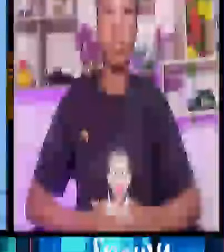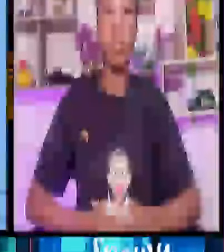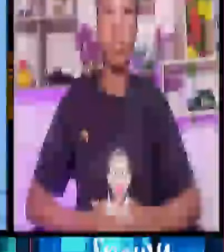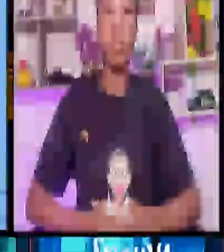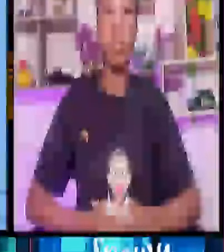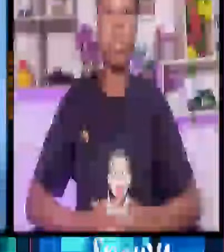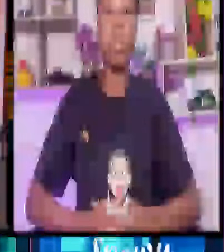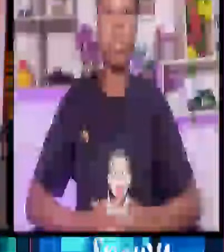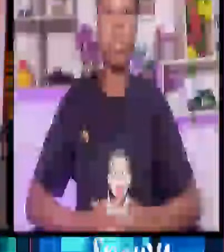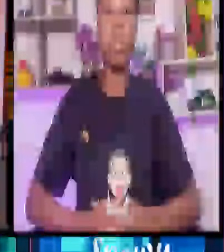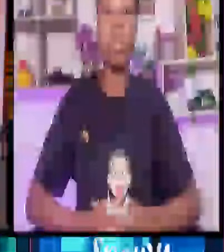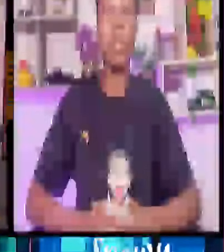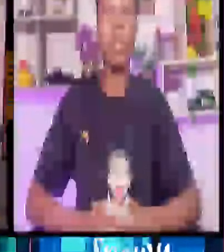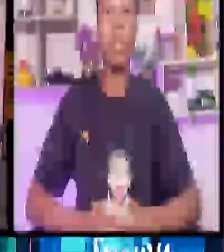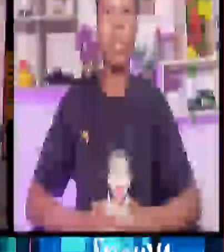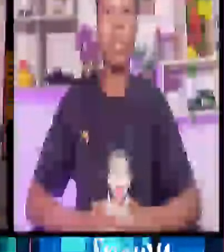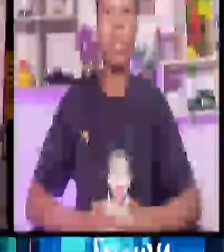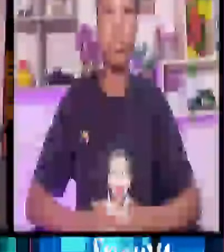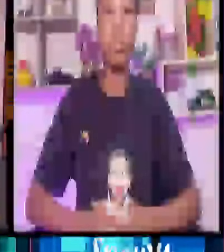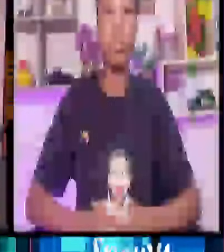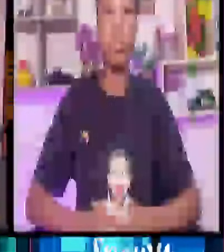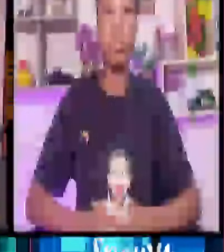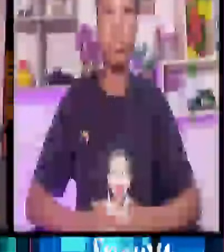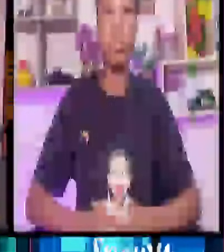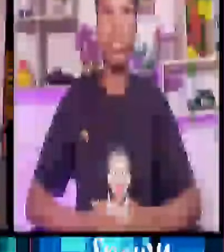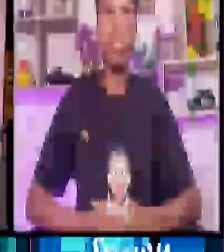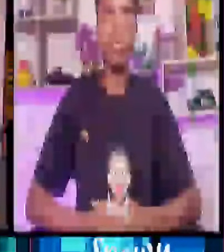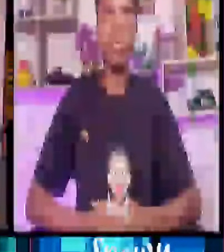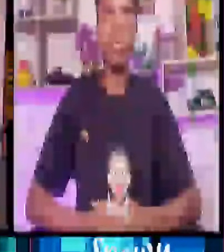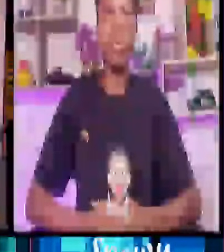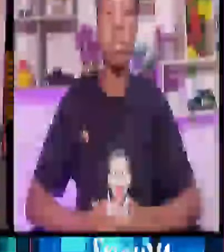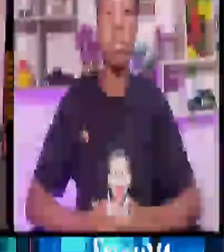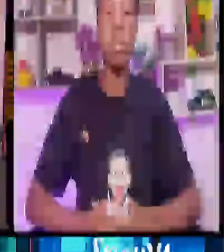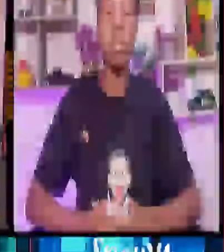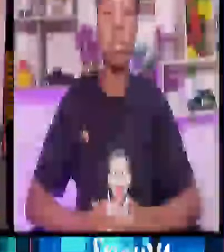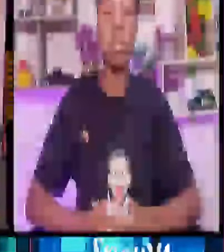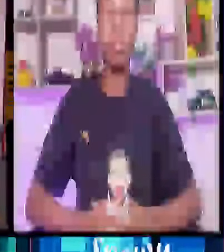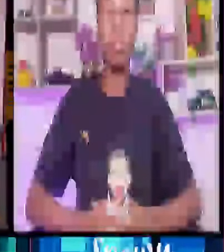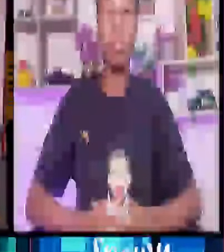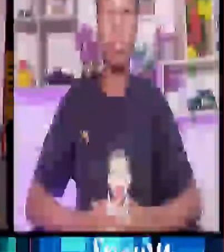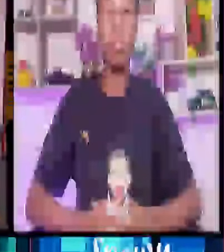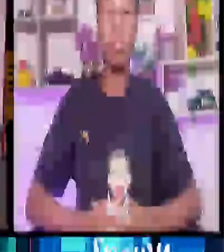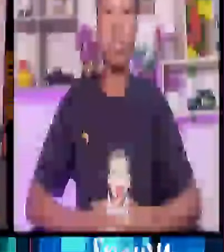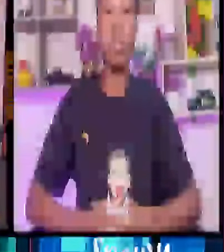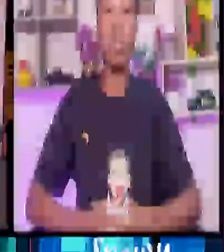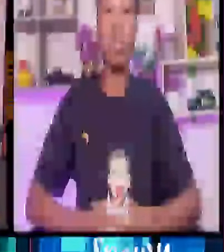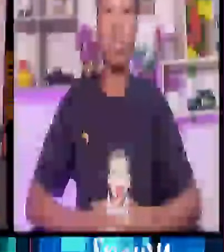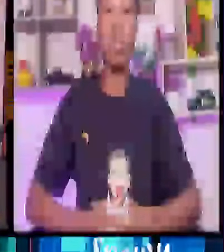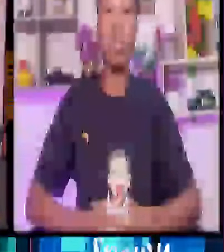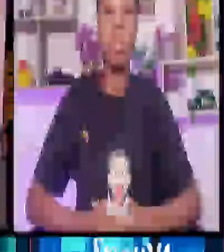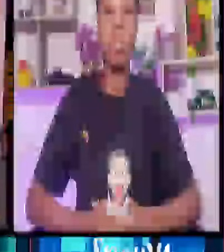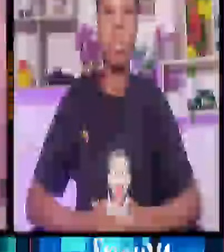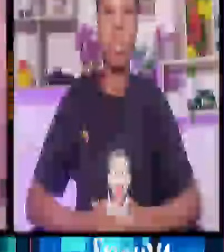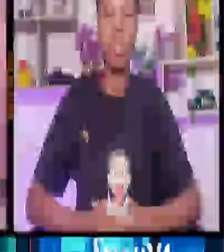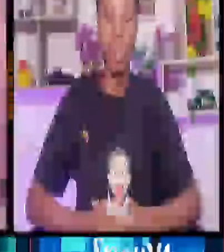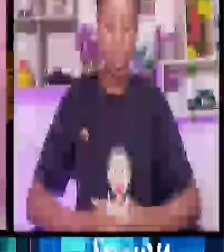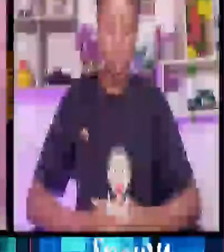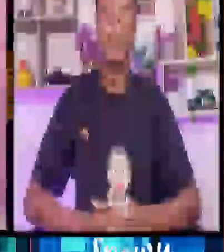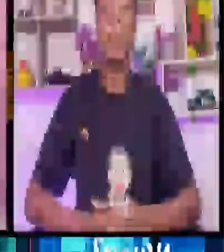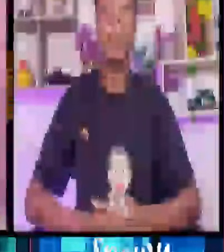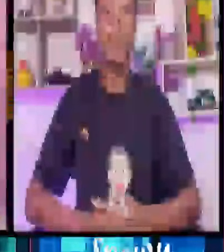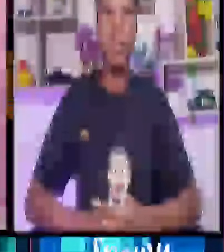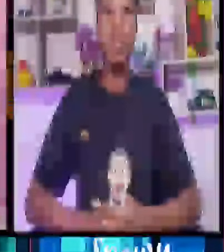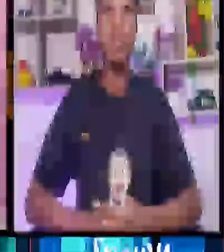reaction? They say that you should focus in your constituency and the resetting agenda. Well, let me state